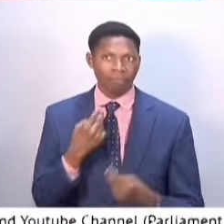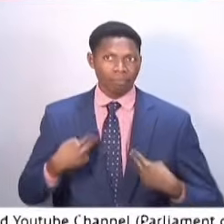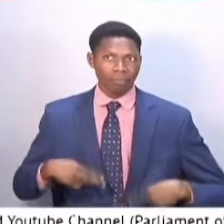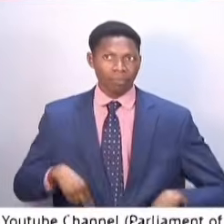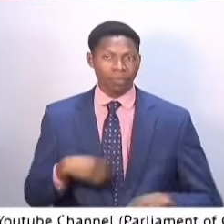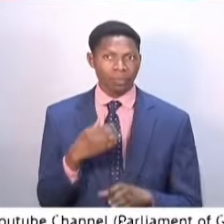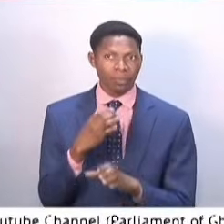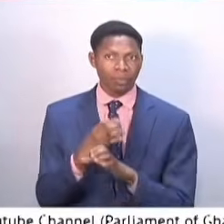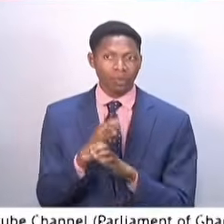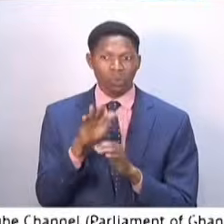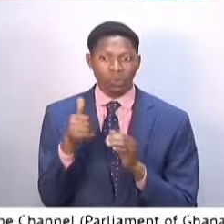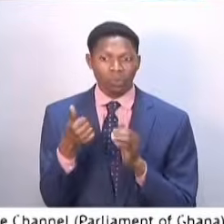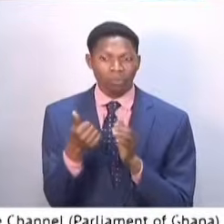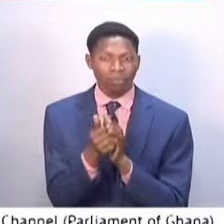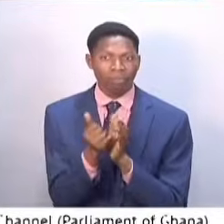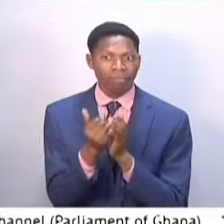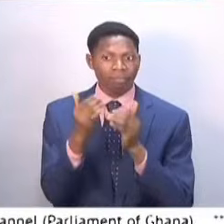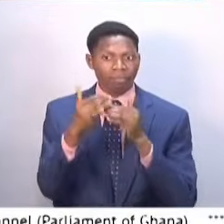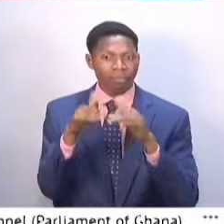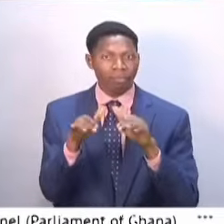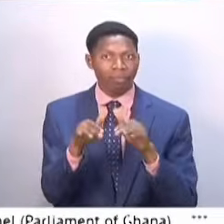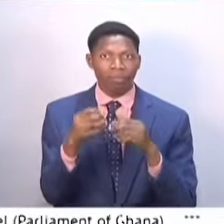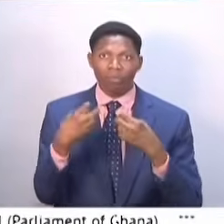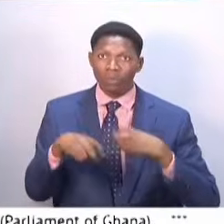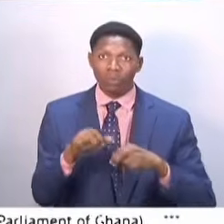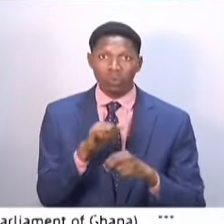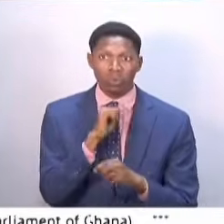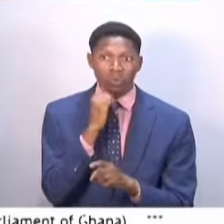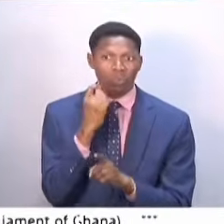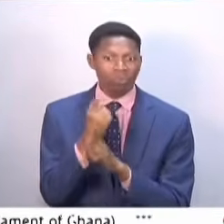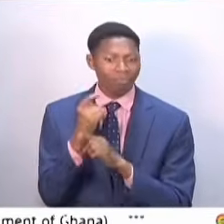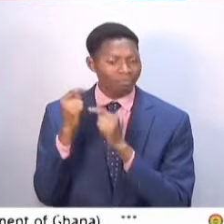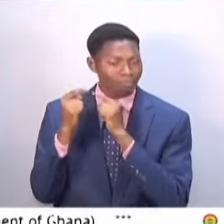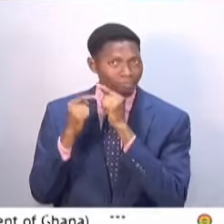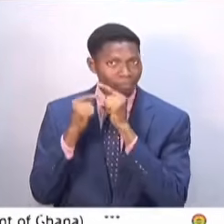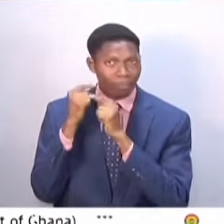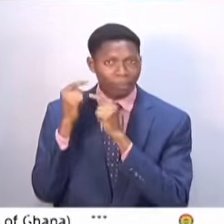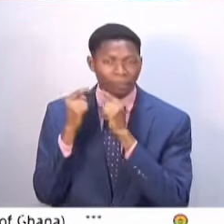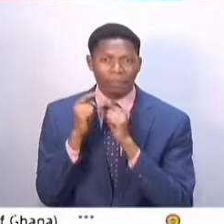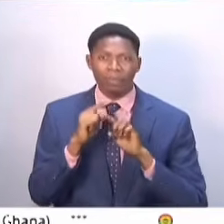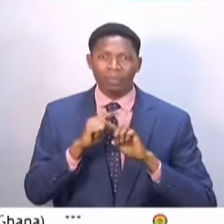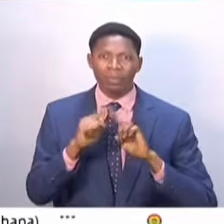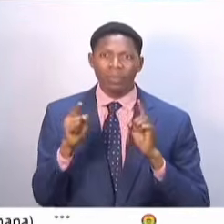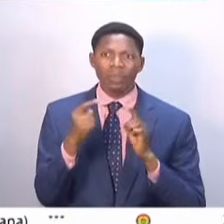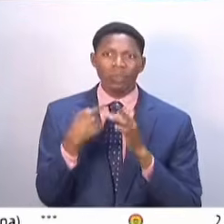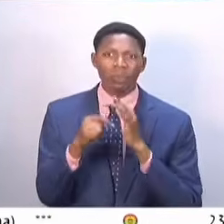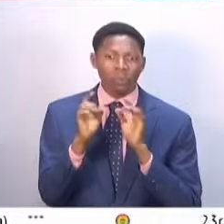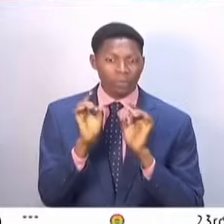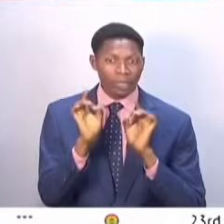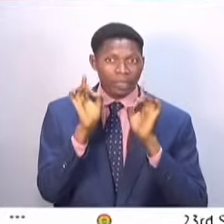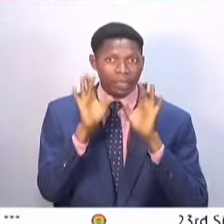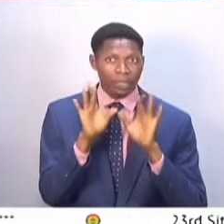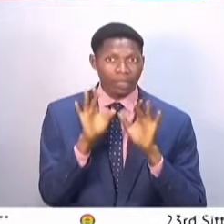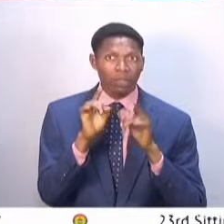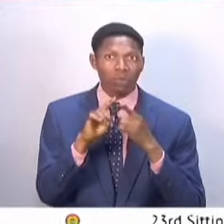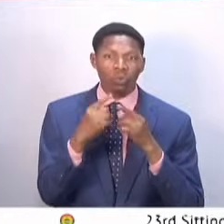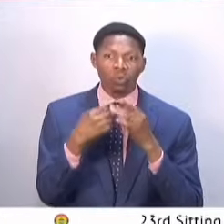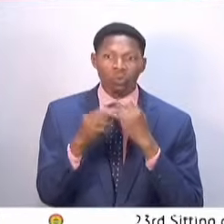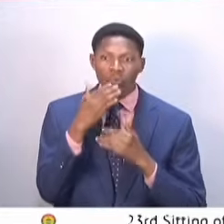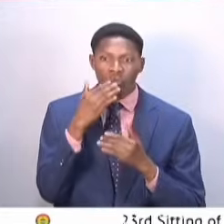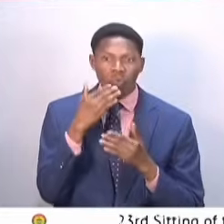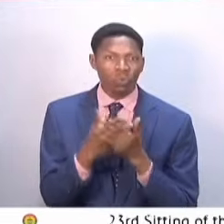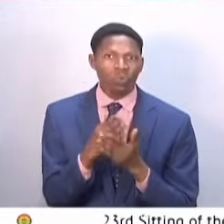This workforce gap is not merely a structural concern, but a direct threat to